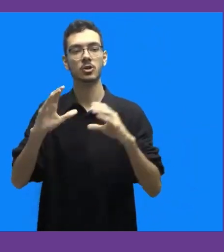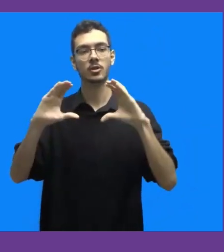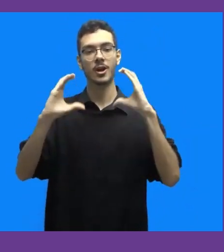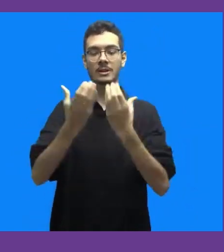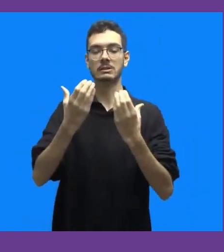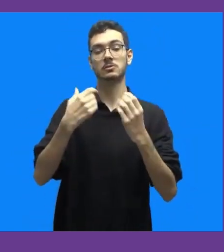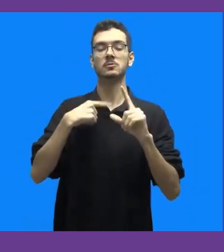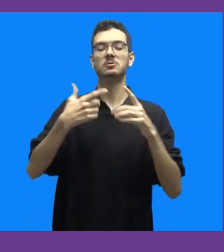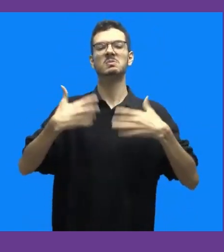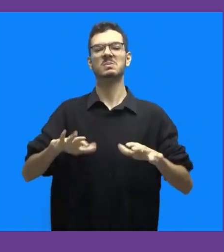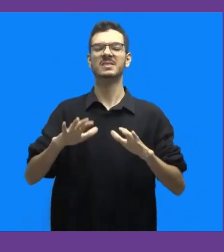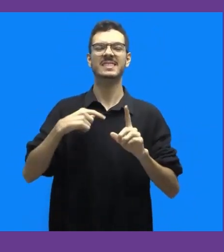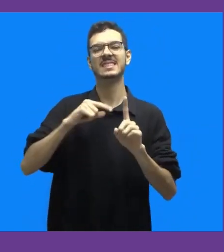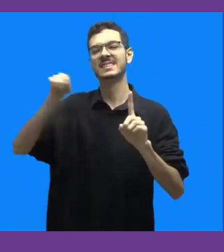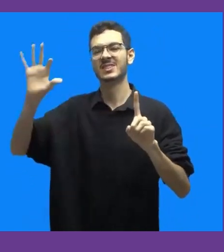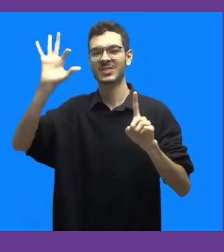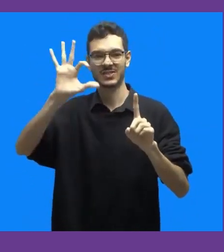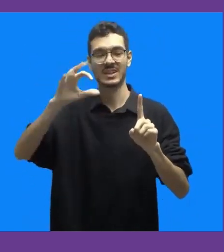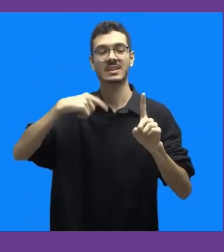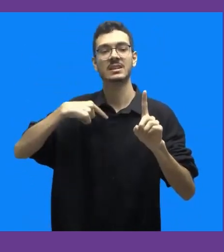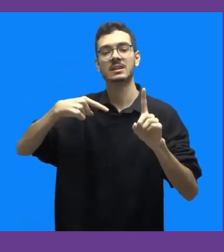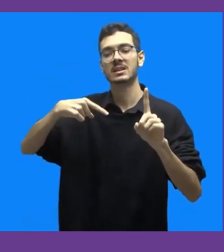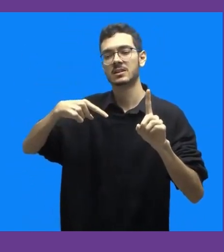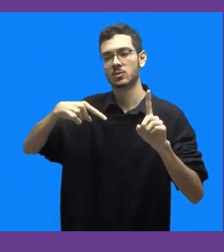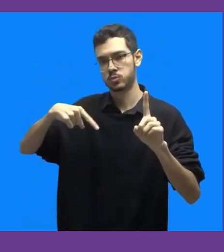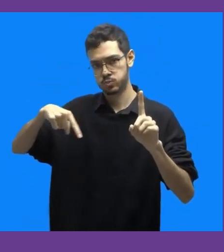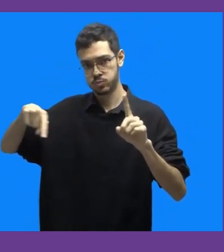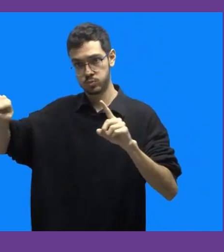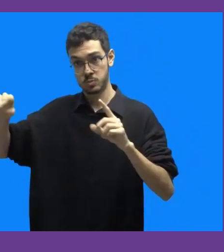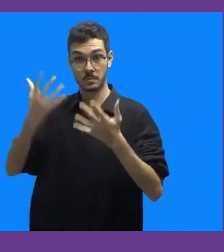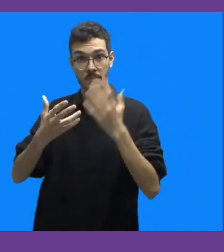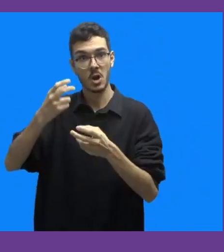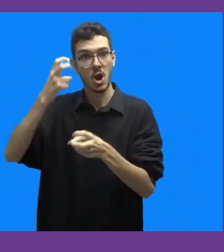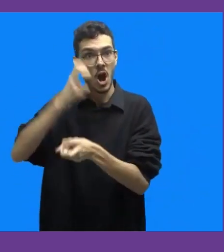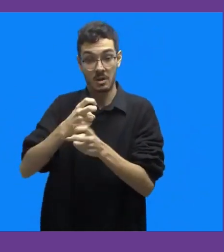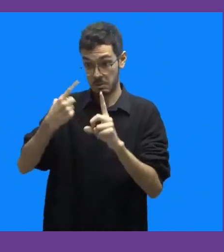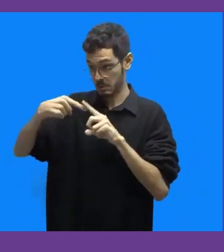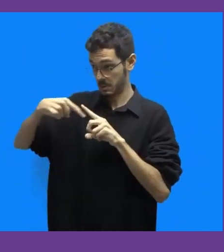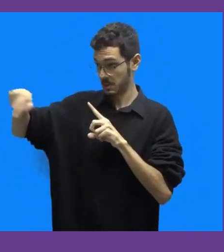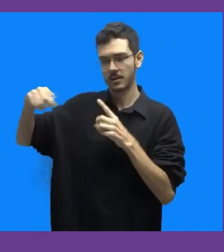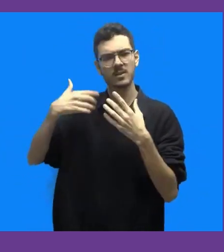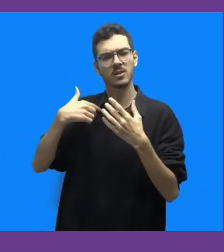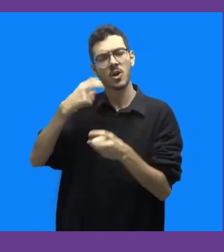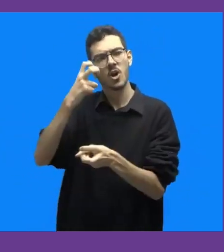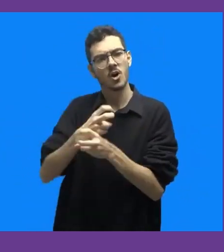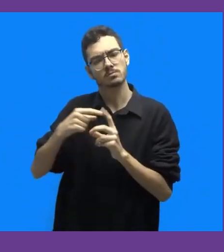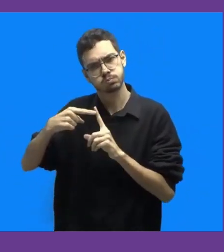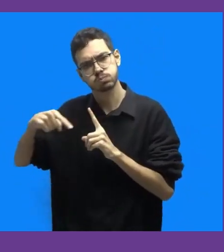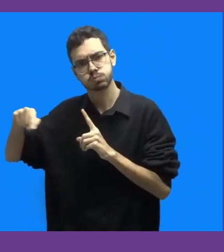realize that, and when our students realize that, then they start having great ideas